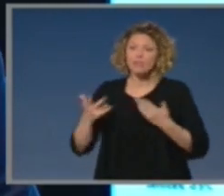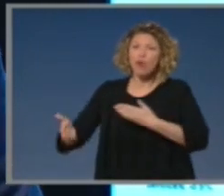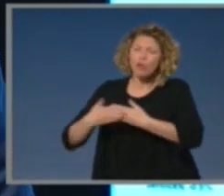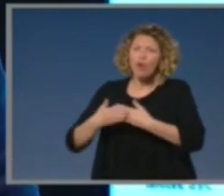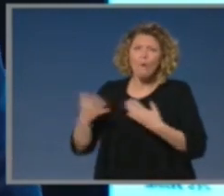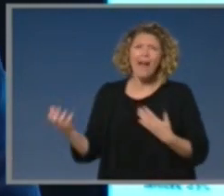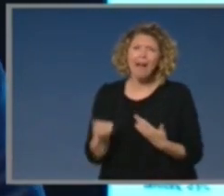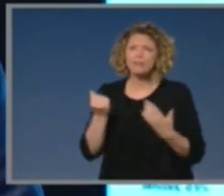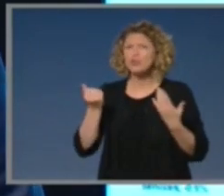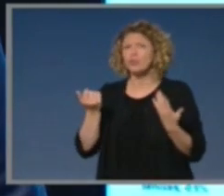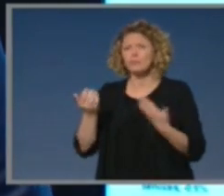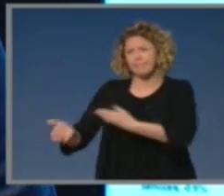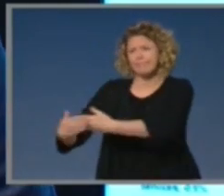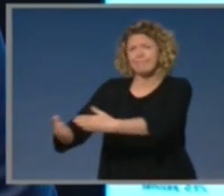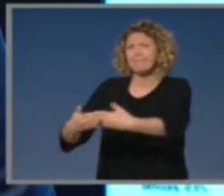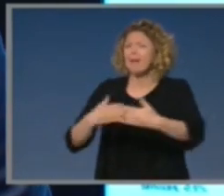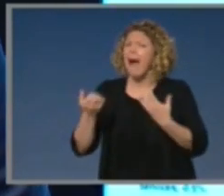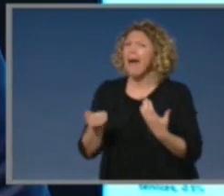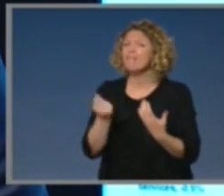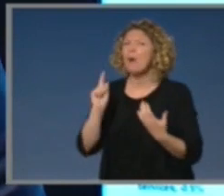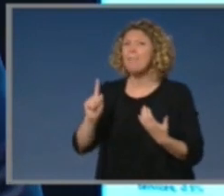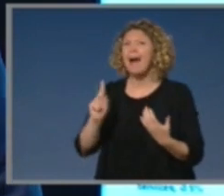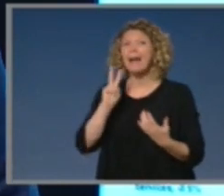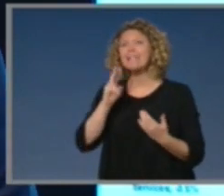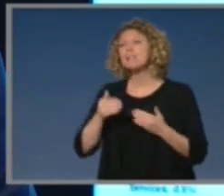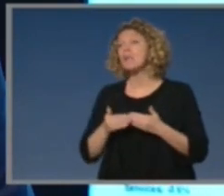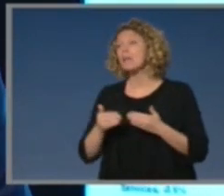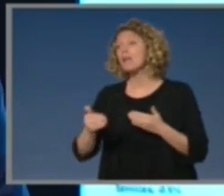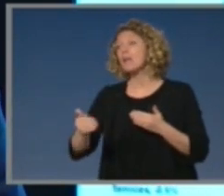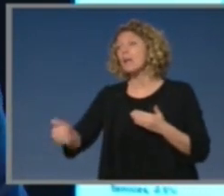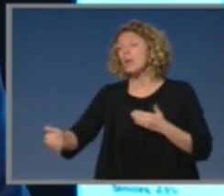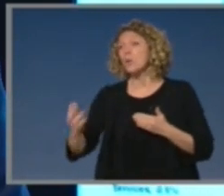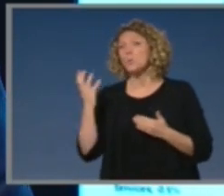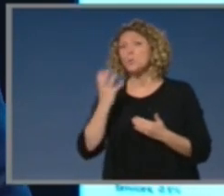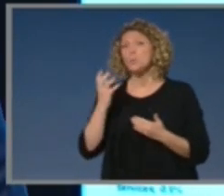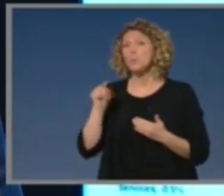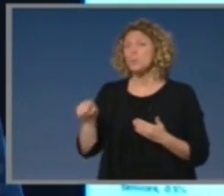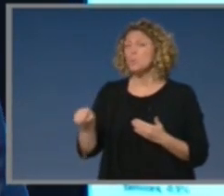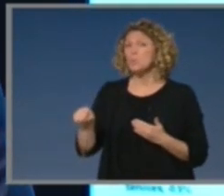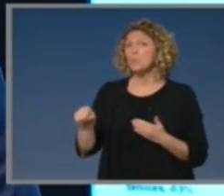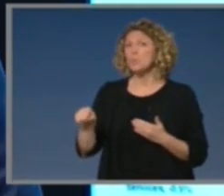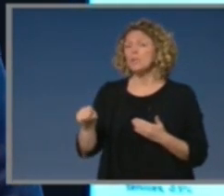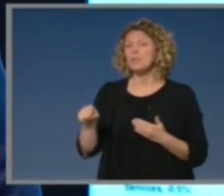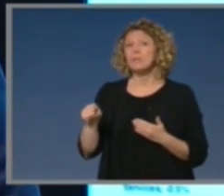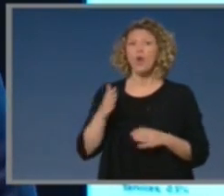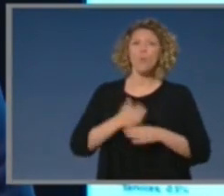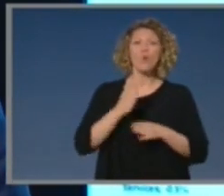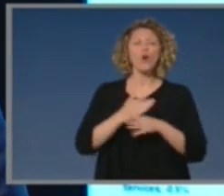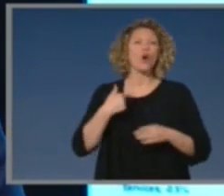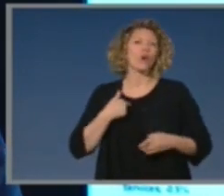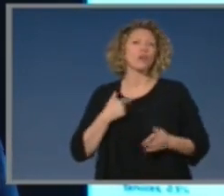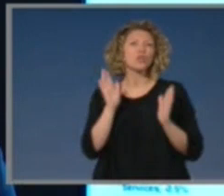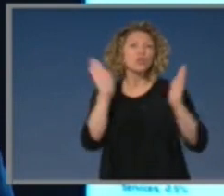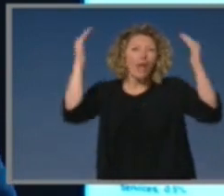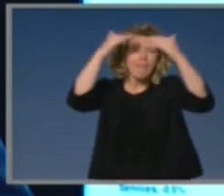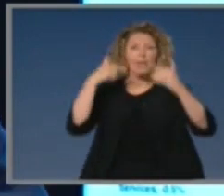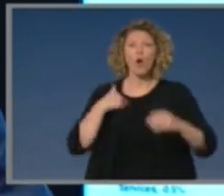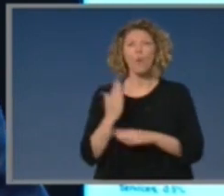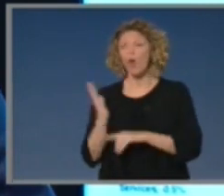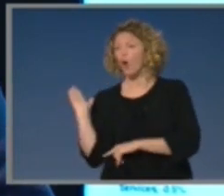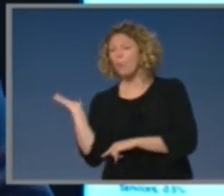closed, but the longer that goes on, it's not just the waiter and the chef that is affected. It is the